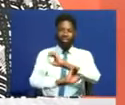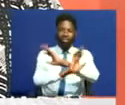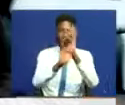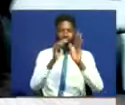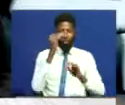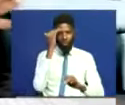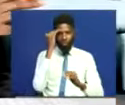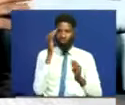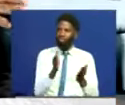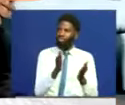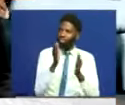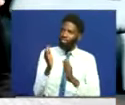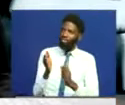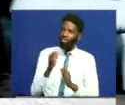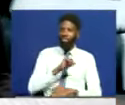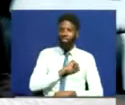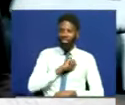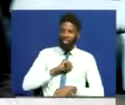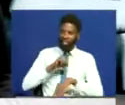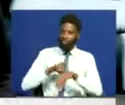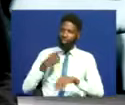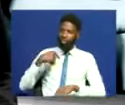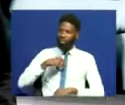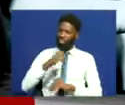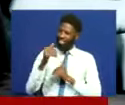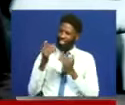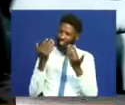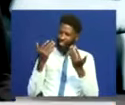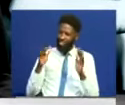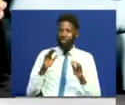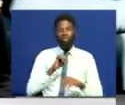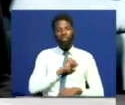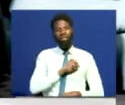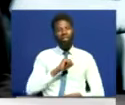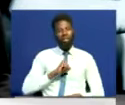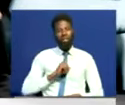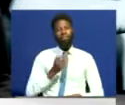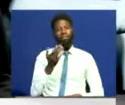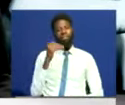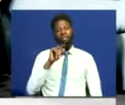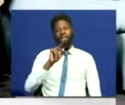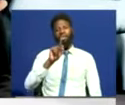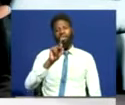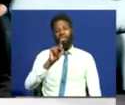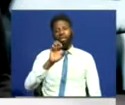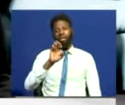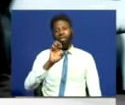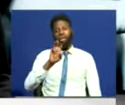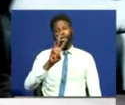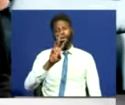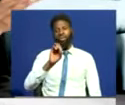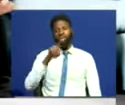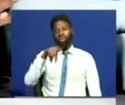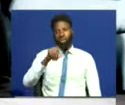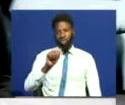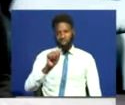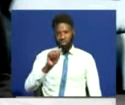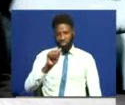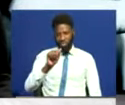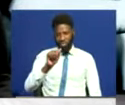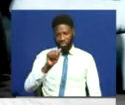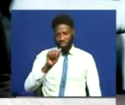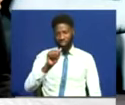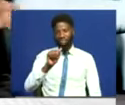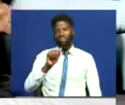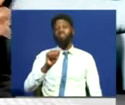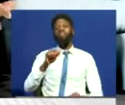over to Senator as we wind up this particular conversation. Senator, Kewopa came out. Your fellow female colleagues from the National Assembly